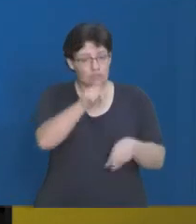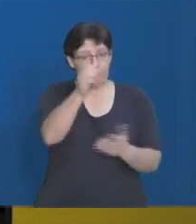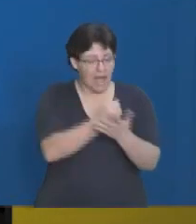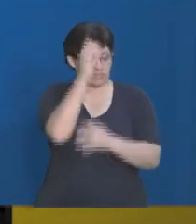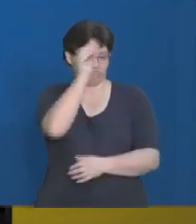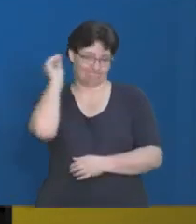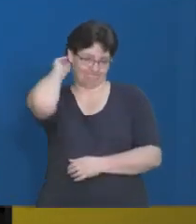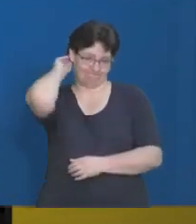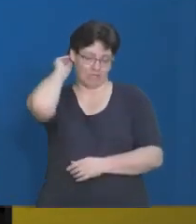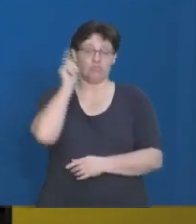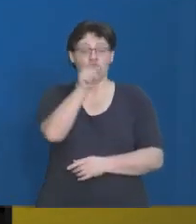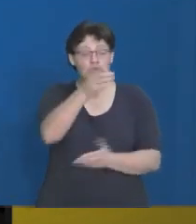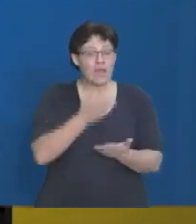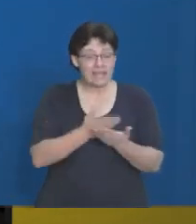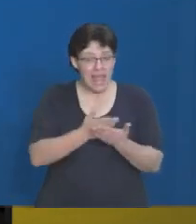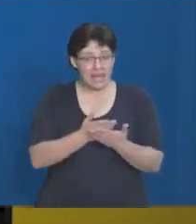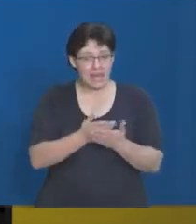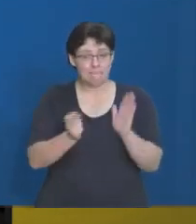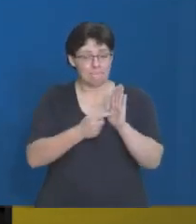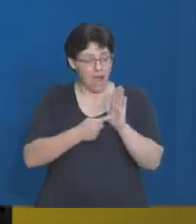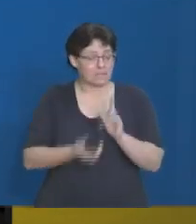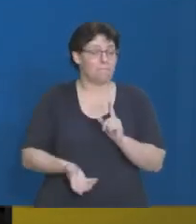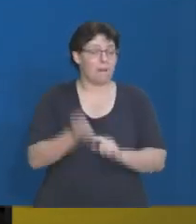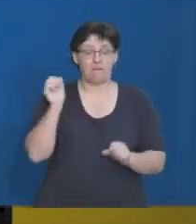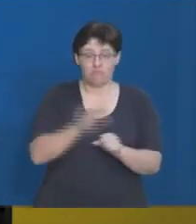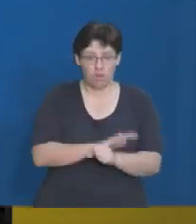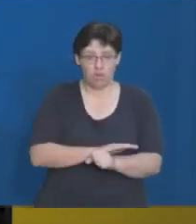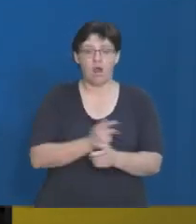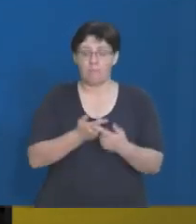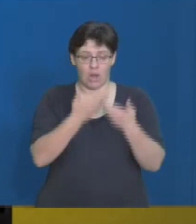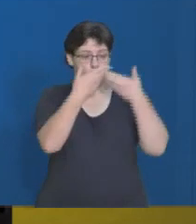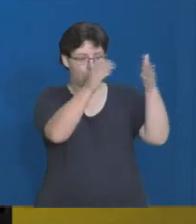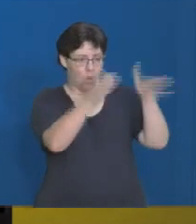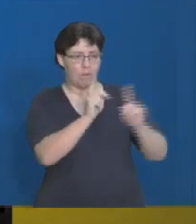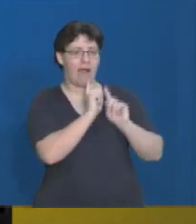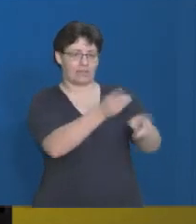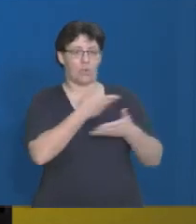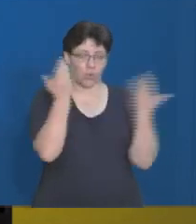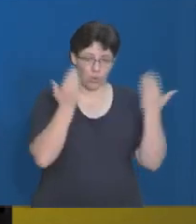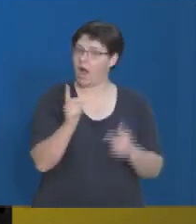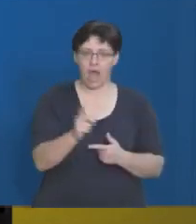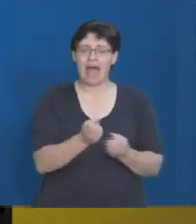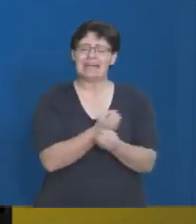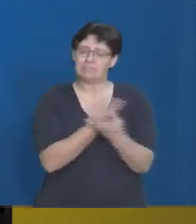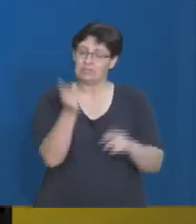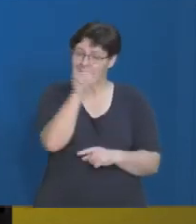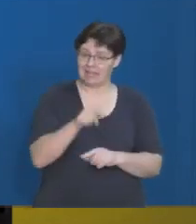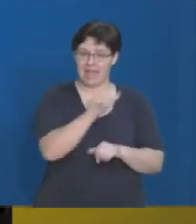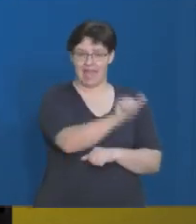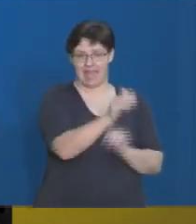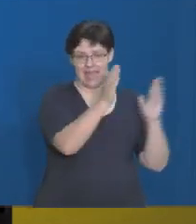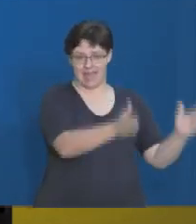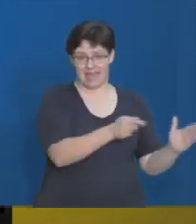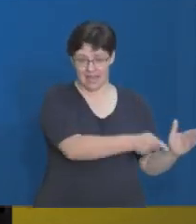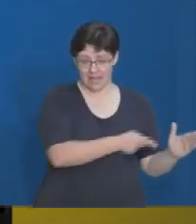remember, in order for you to be able to earn full marks, do not leave blank spaces, especially for multiple choice, for